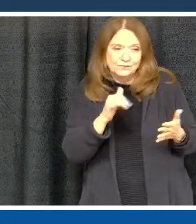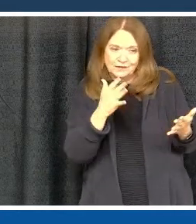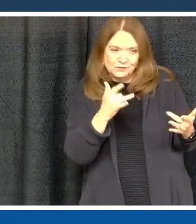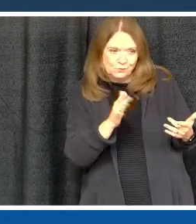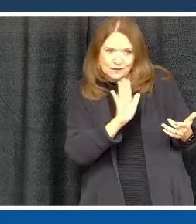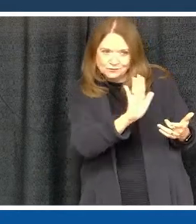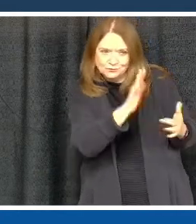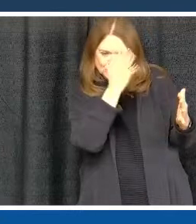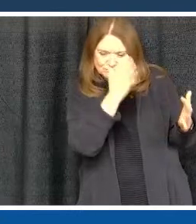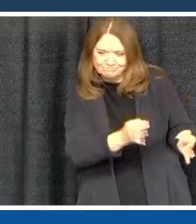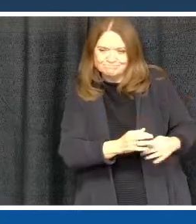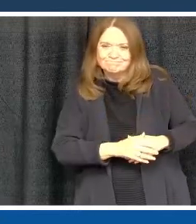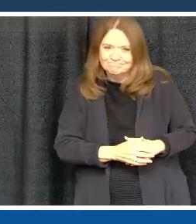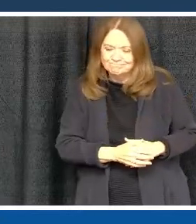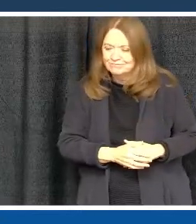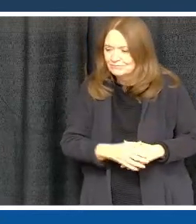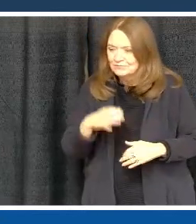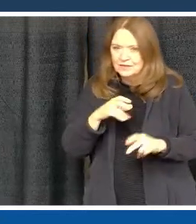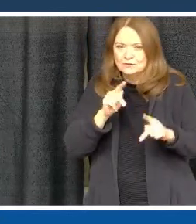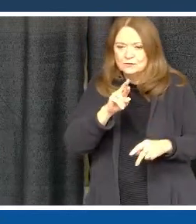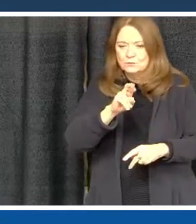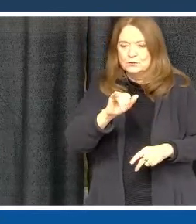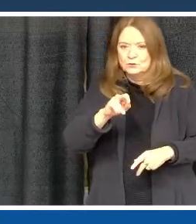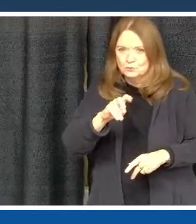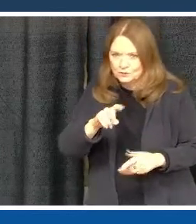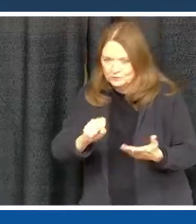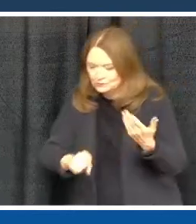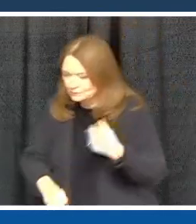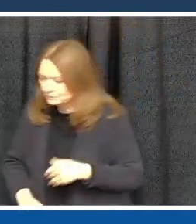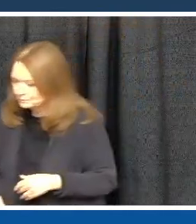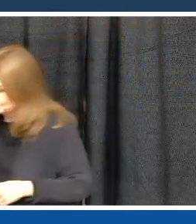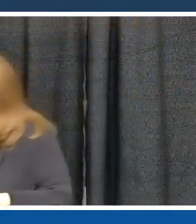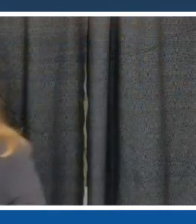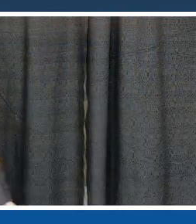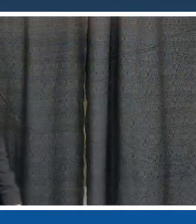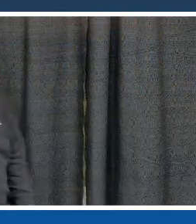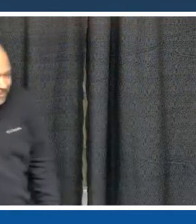hands. Councilperson Reynolds, you're recognized.